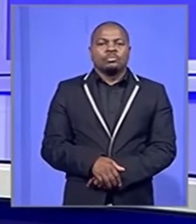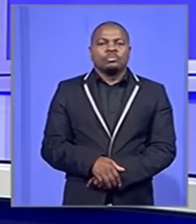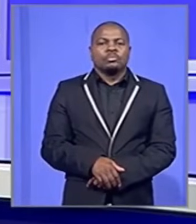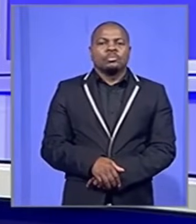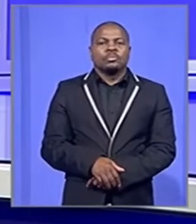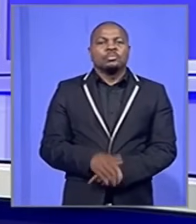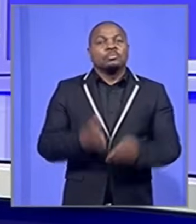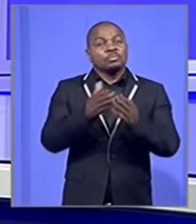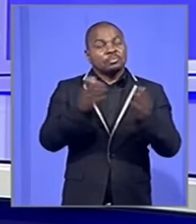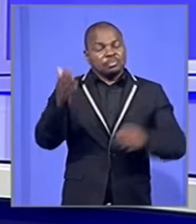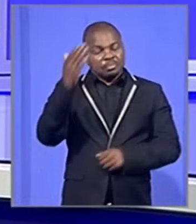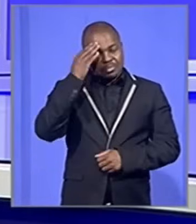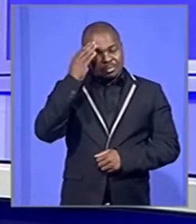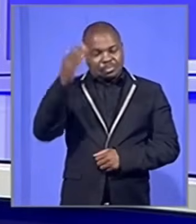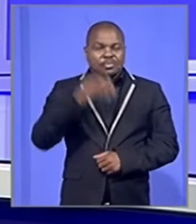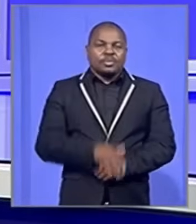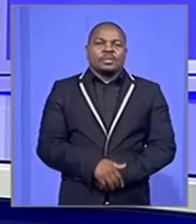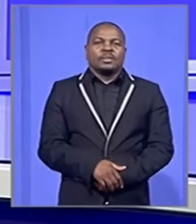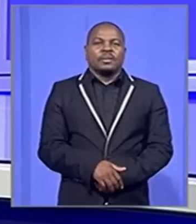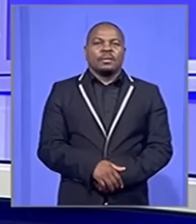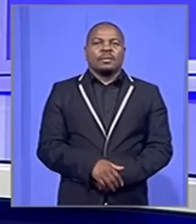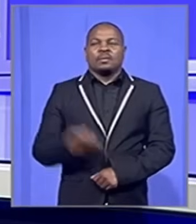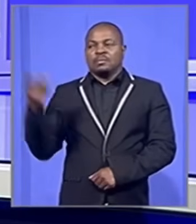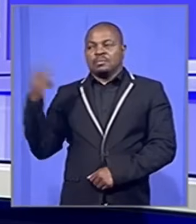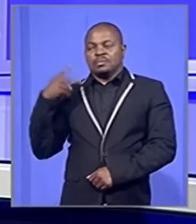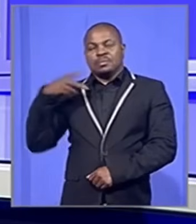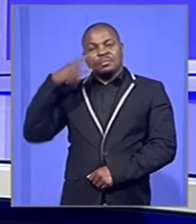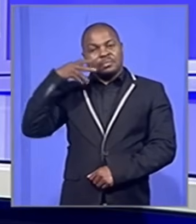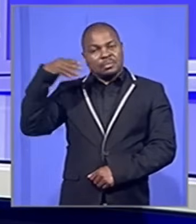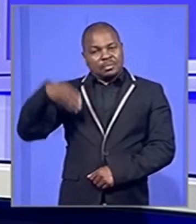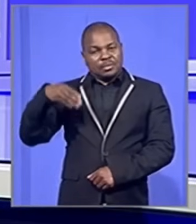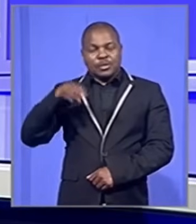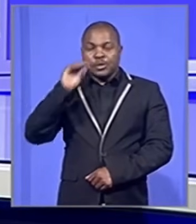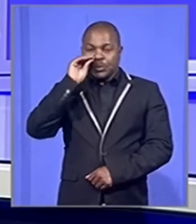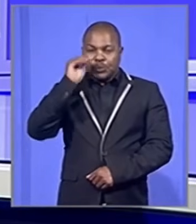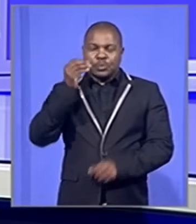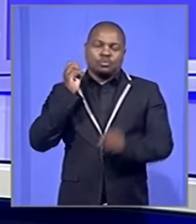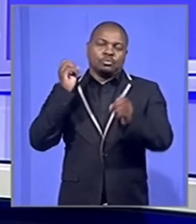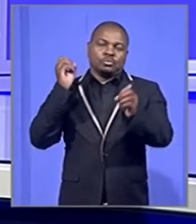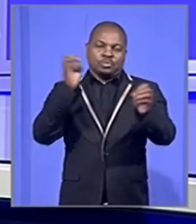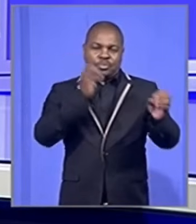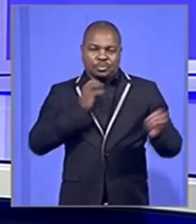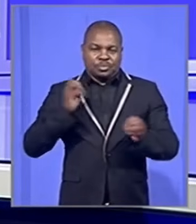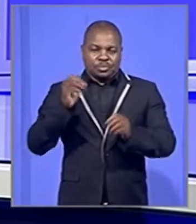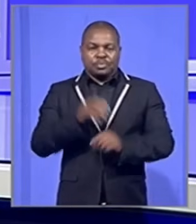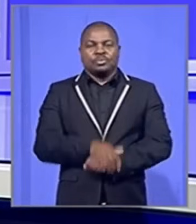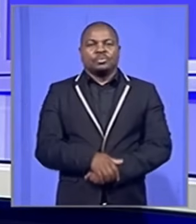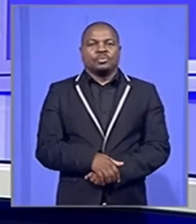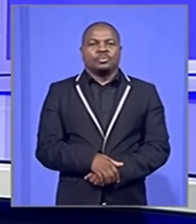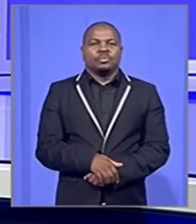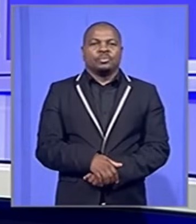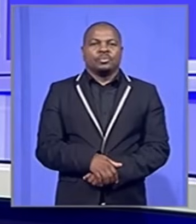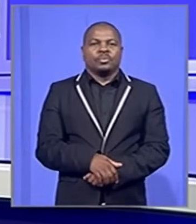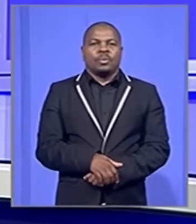Batho besho thobela ke lesolela madireng a letšatši le mošomi mmogo Augustine